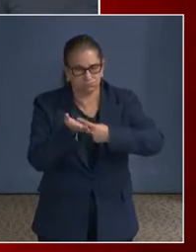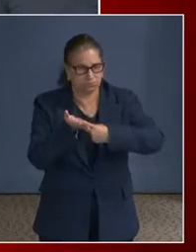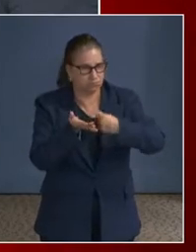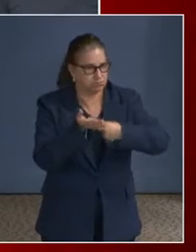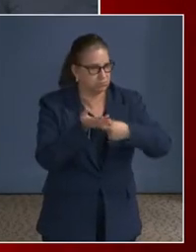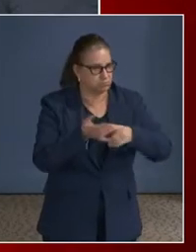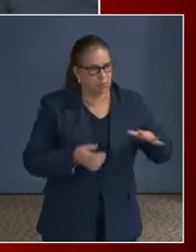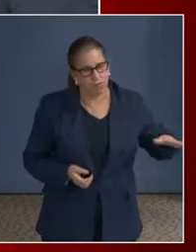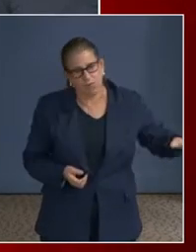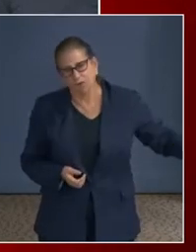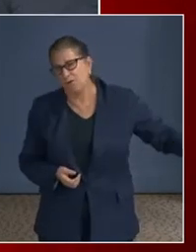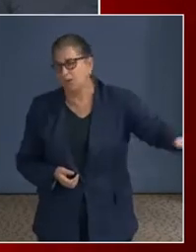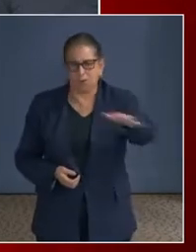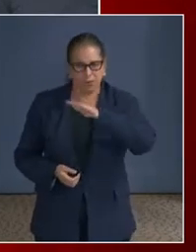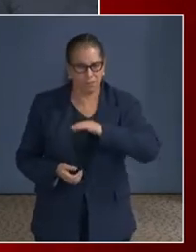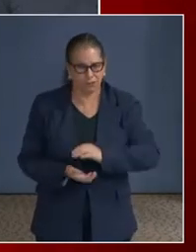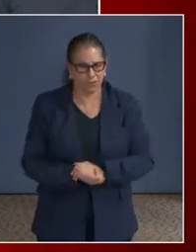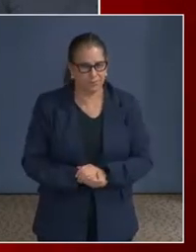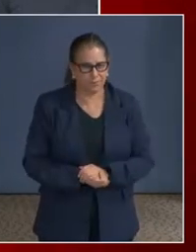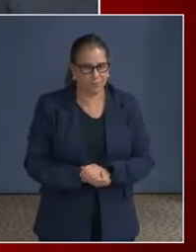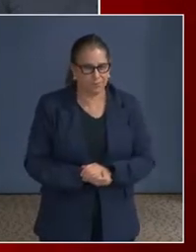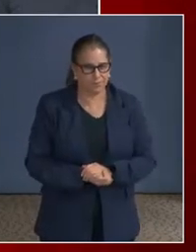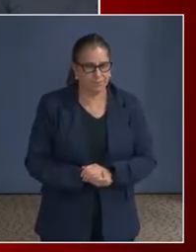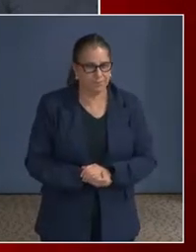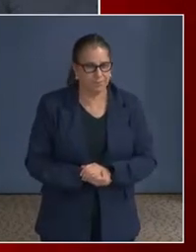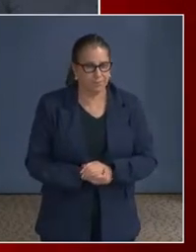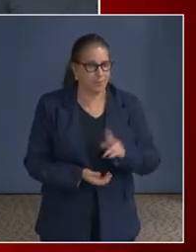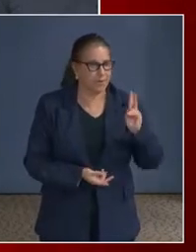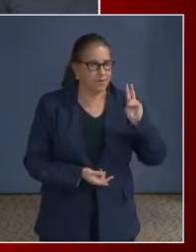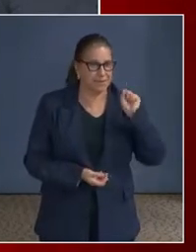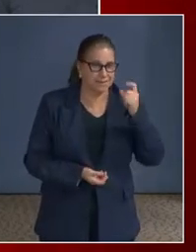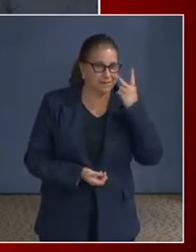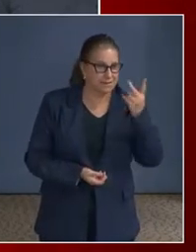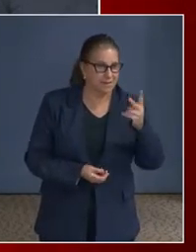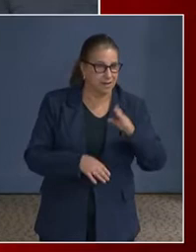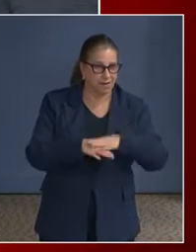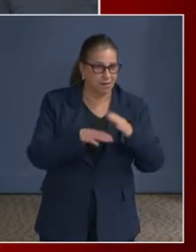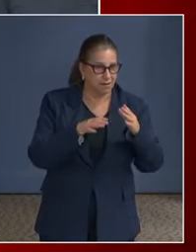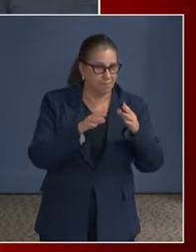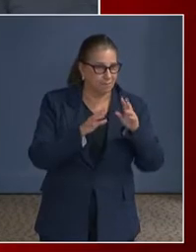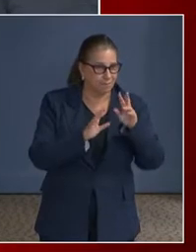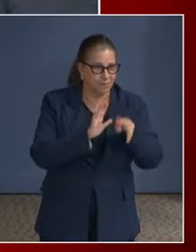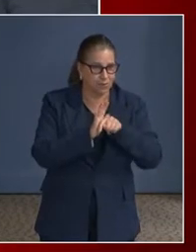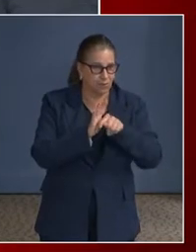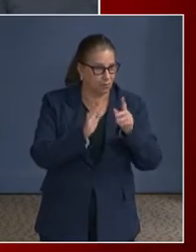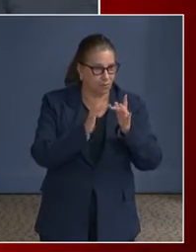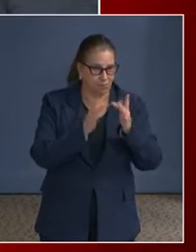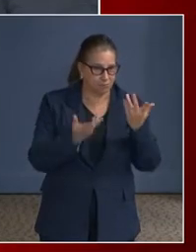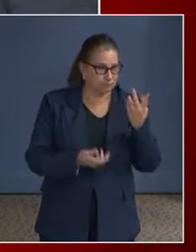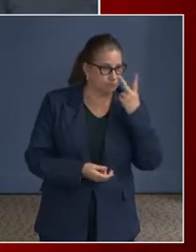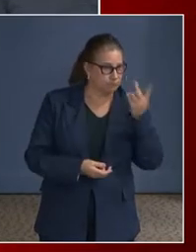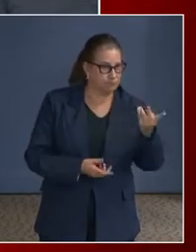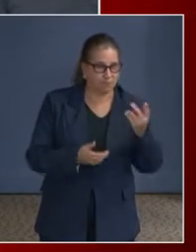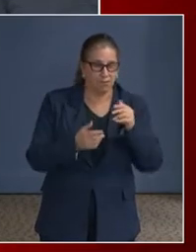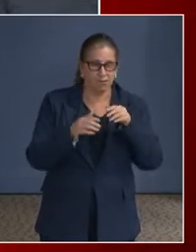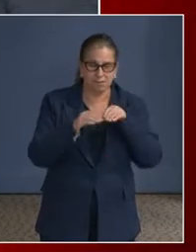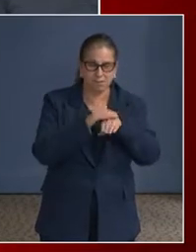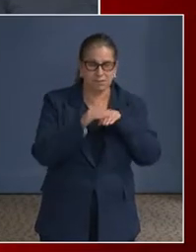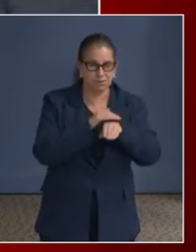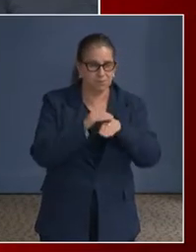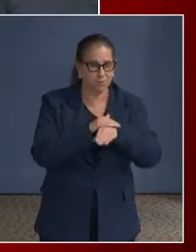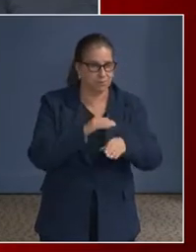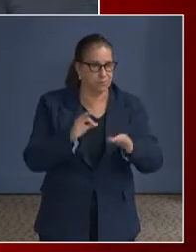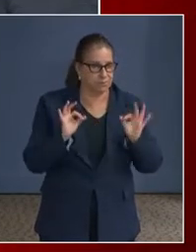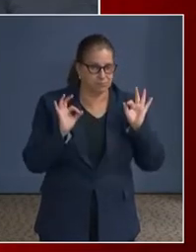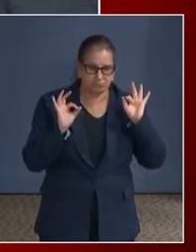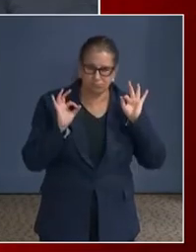real time live. But we know that people really want it. We will have the same virtual expo. We have the same amount of participants in the expo this